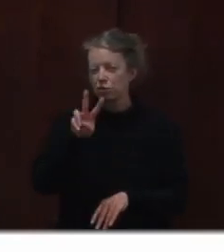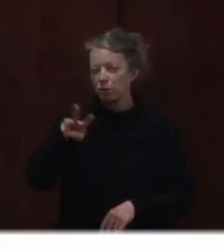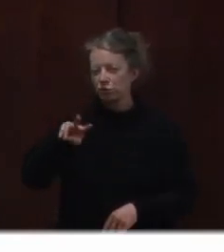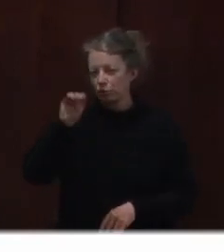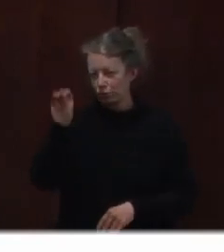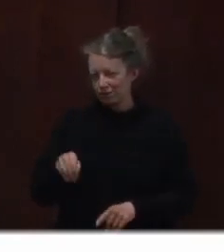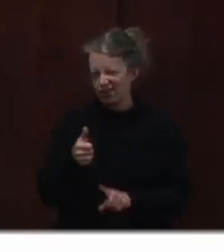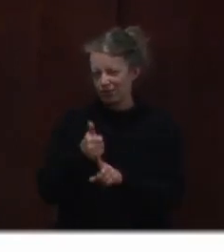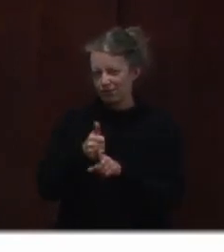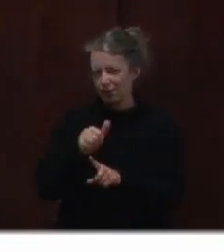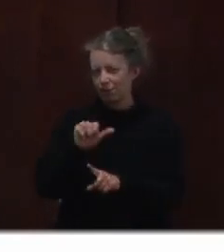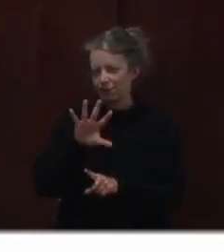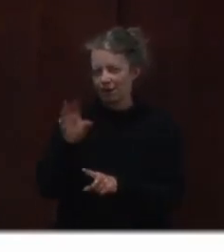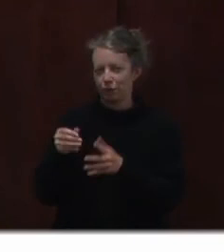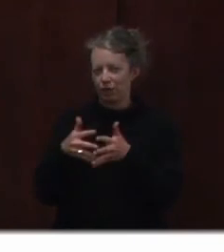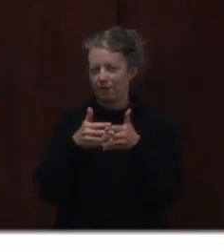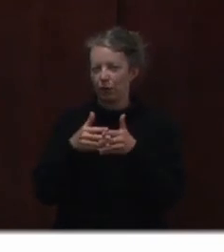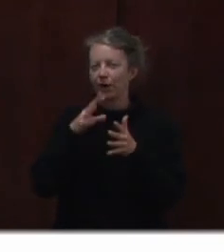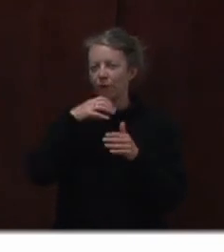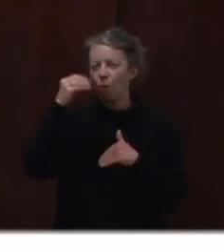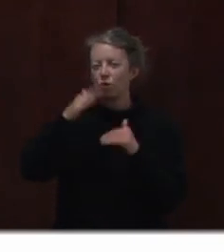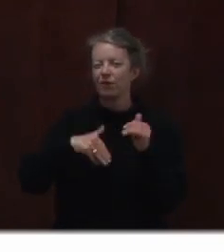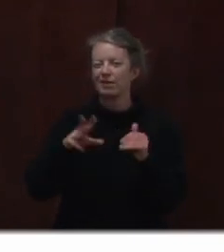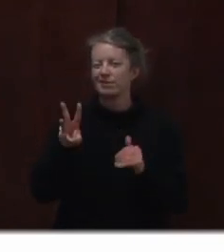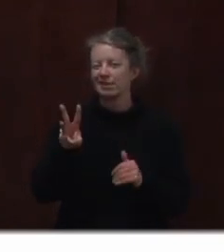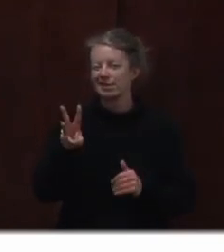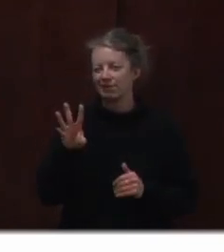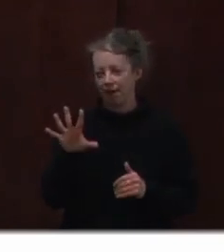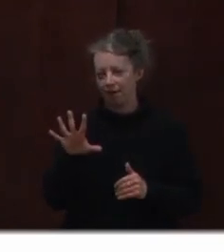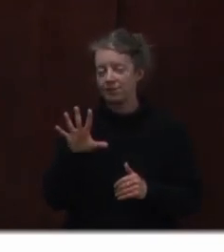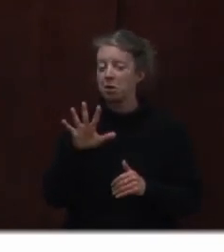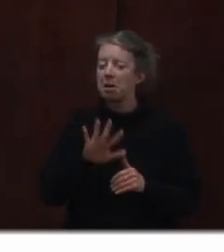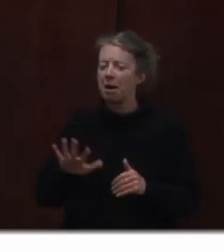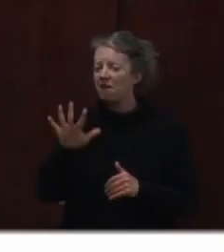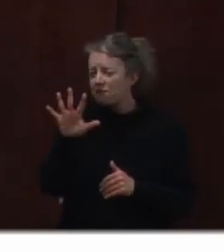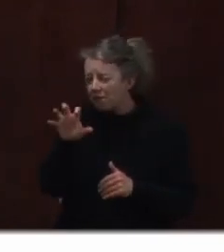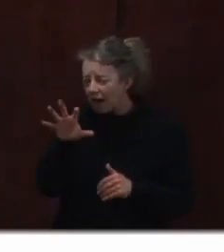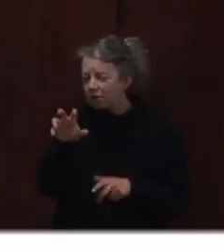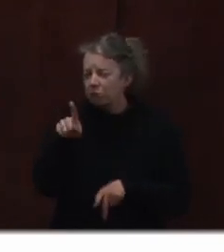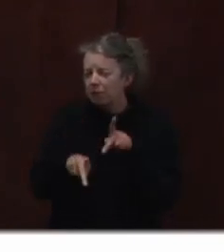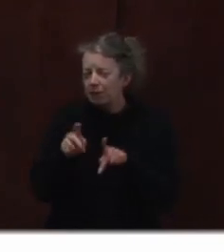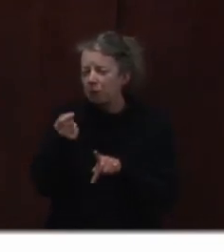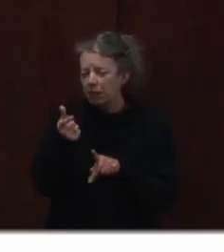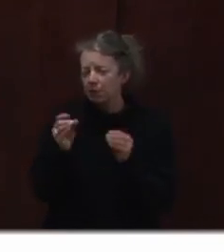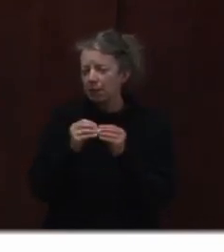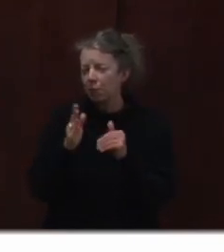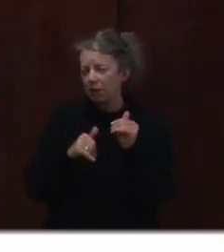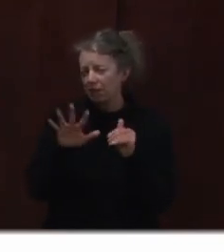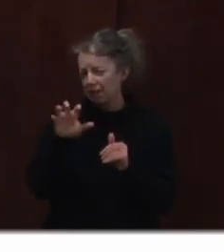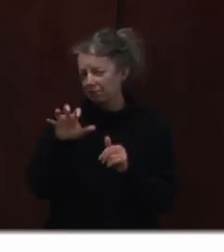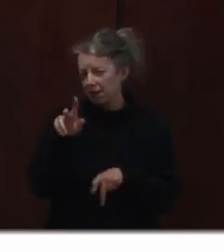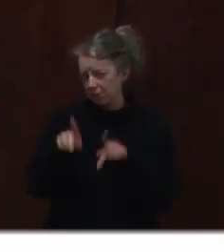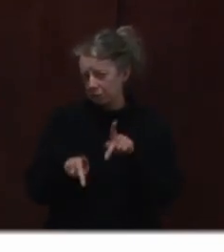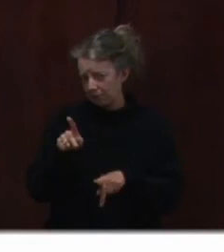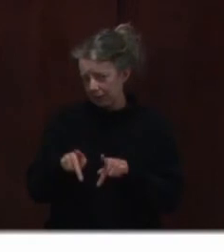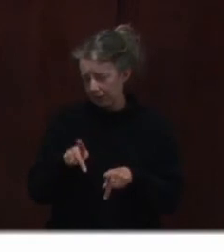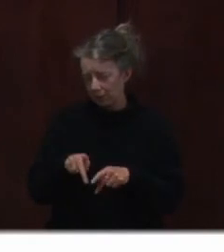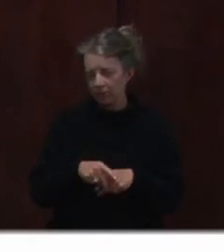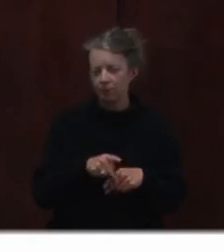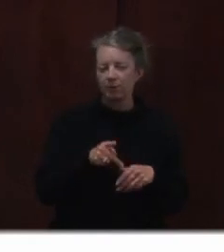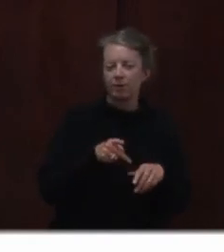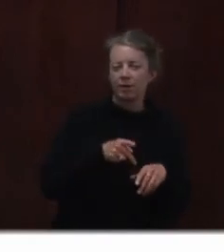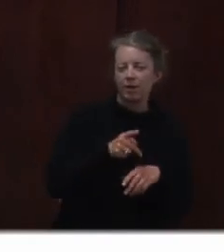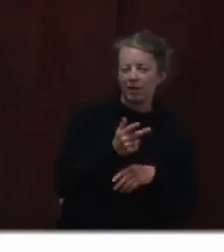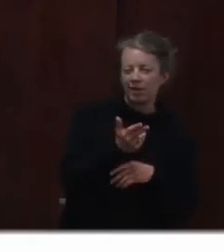African American and 65 years and older, so a little over 500 individuals. So a little over 13,000 in the white population, a little